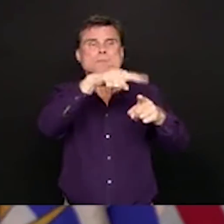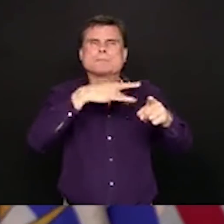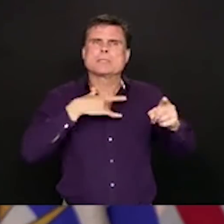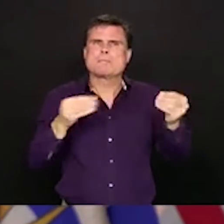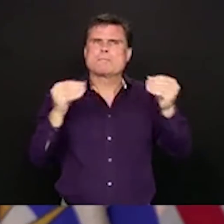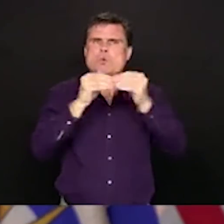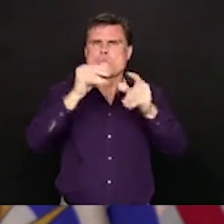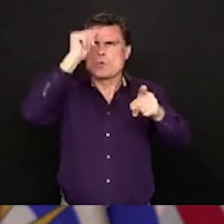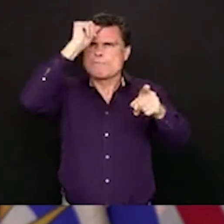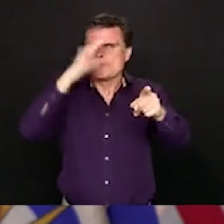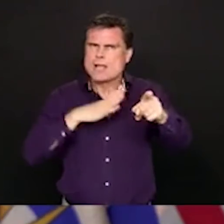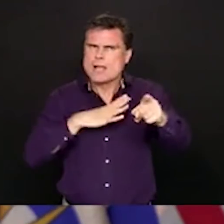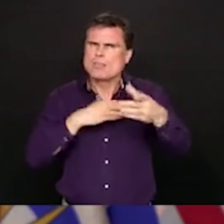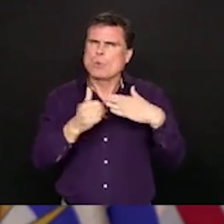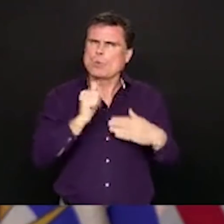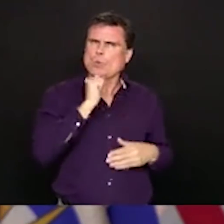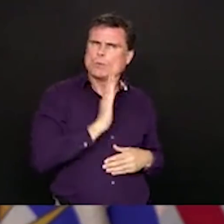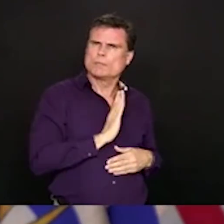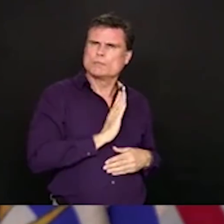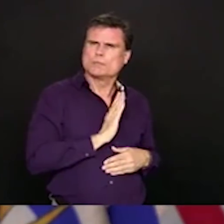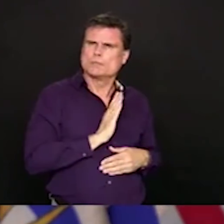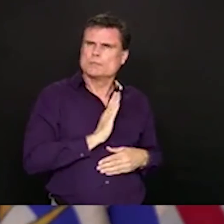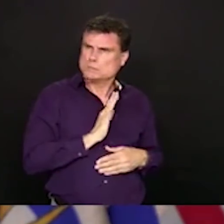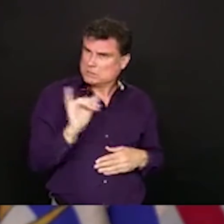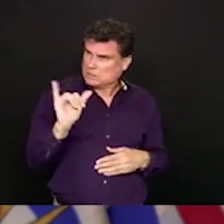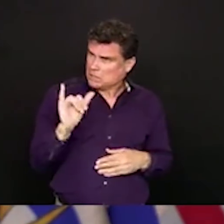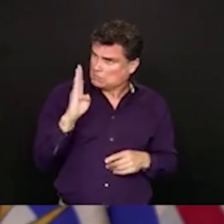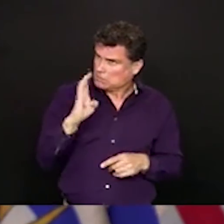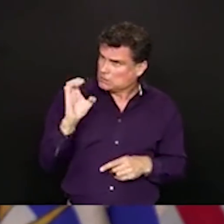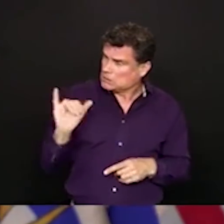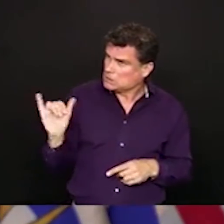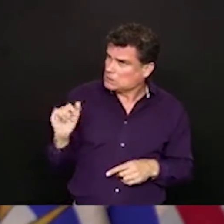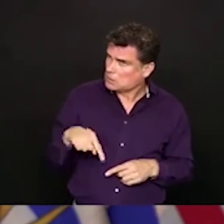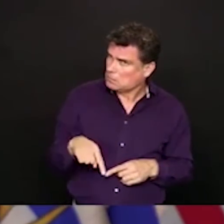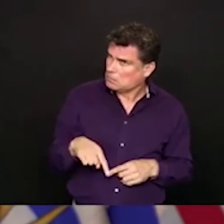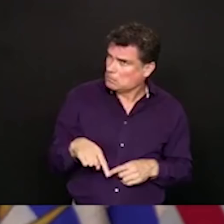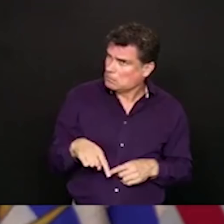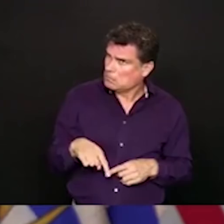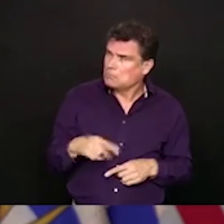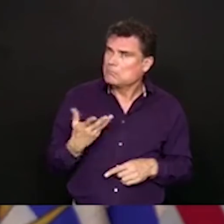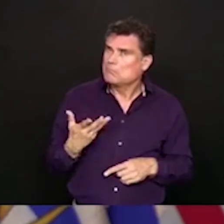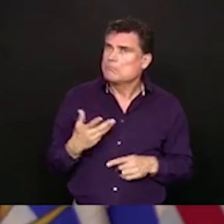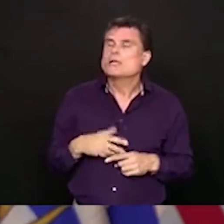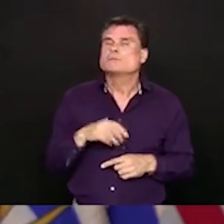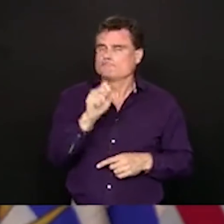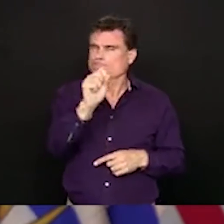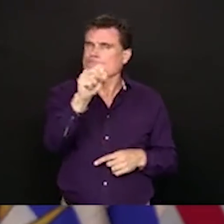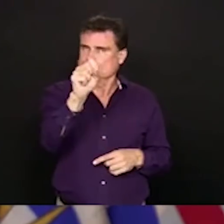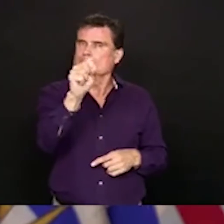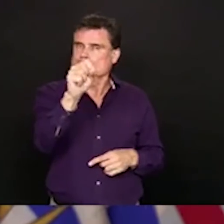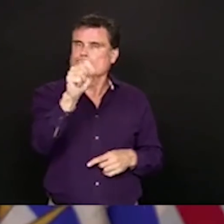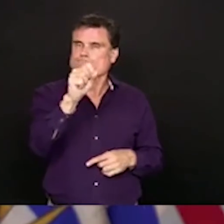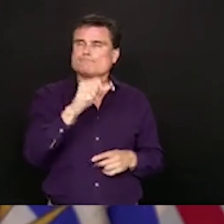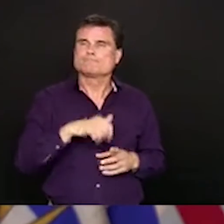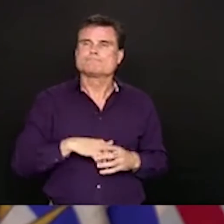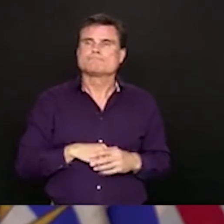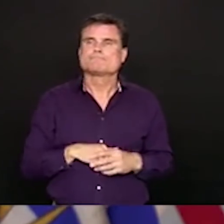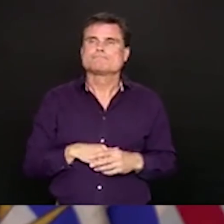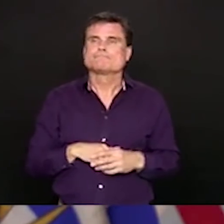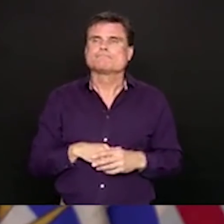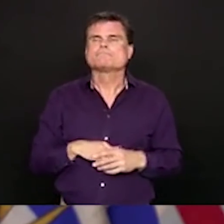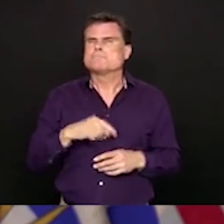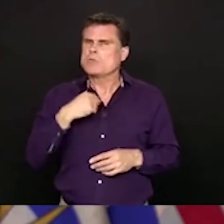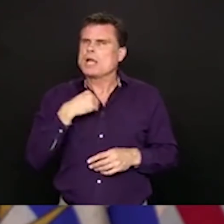Yes, it is, and we have contributed, of course, to the national numbers, but this is something I presented a little bit of it, but not all of